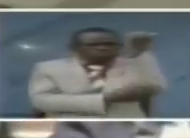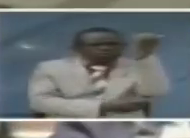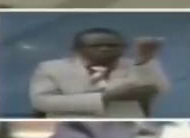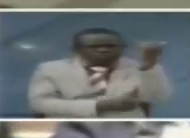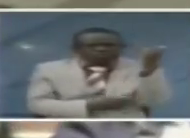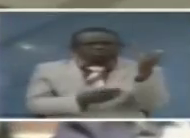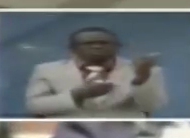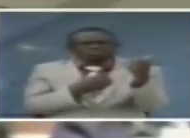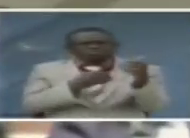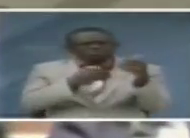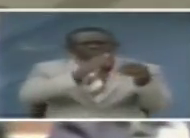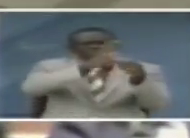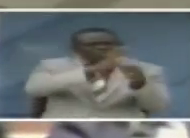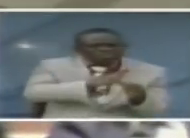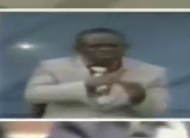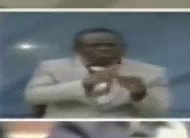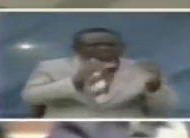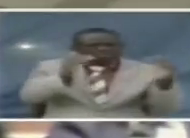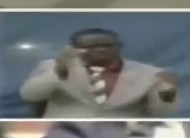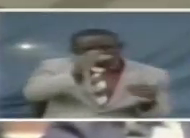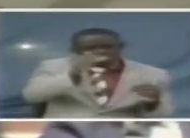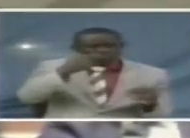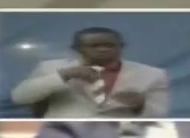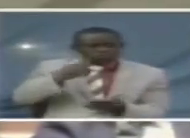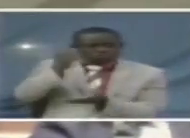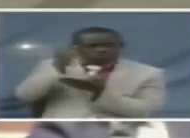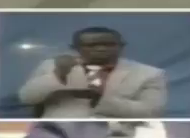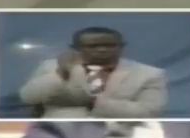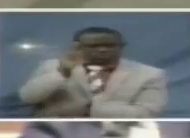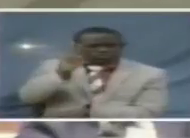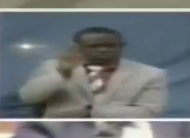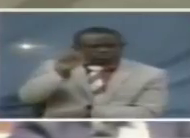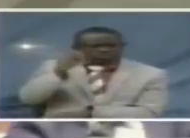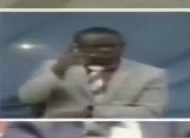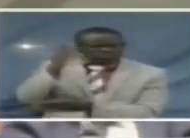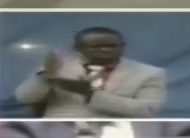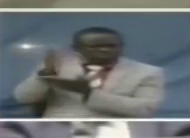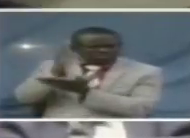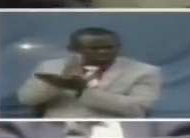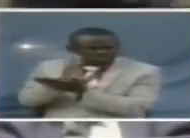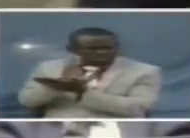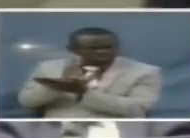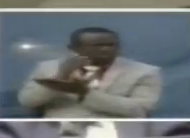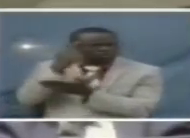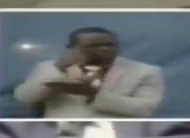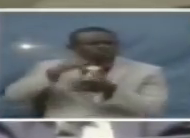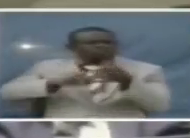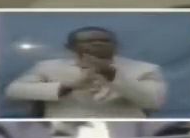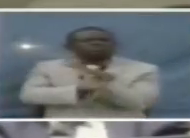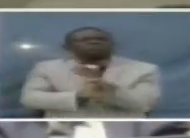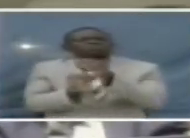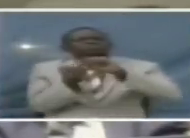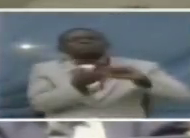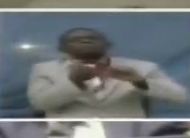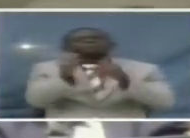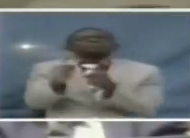vulnerability and inequities amongst our people, I have allocated 2.3 billion for